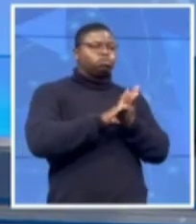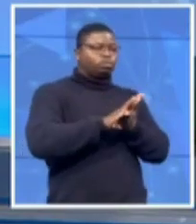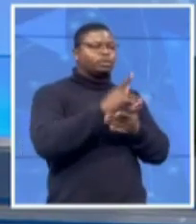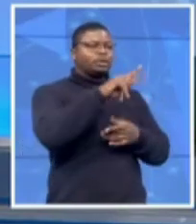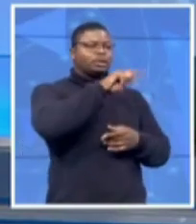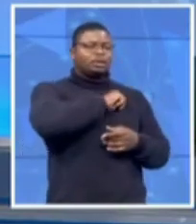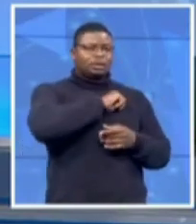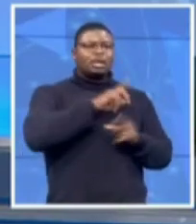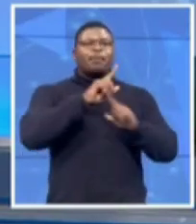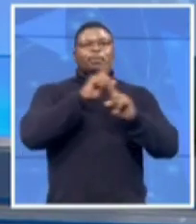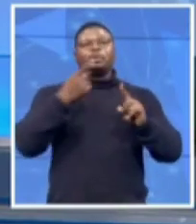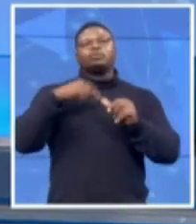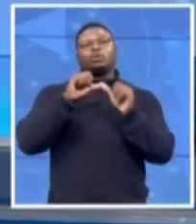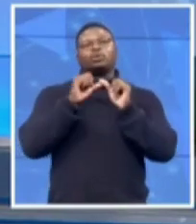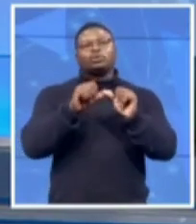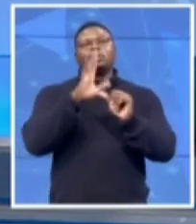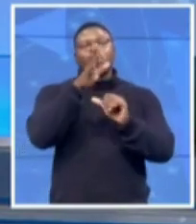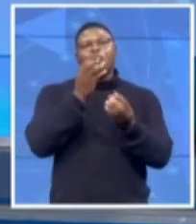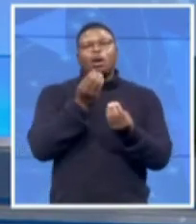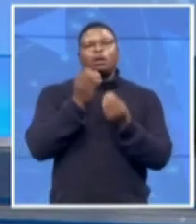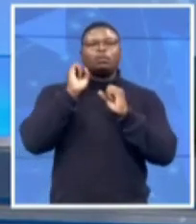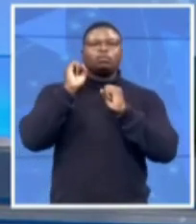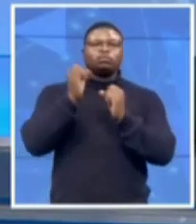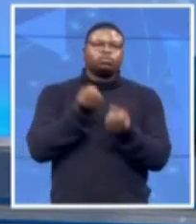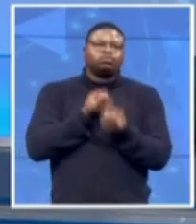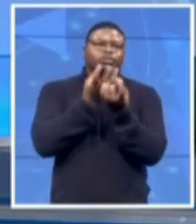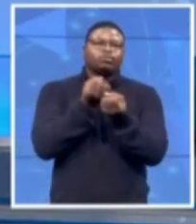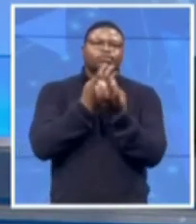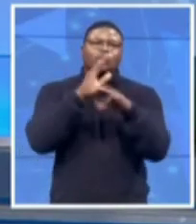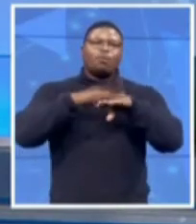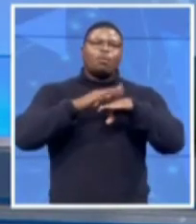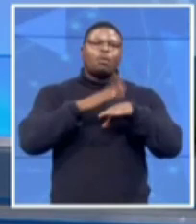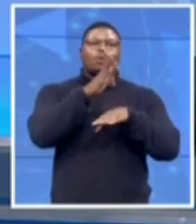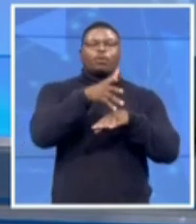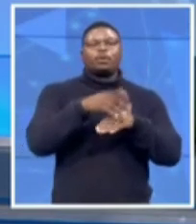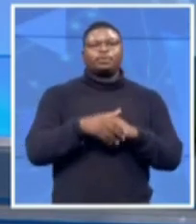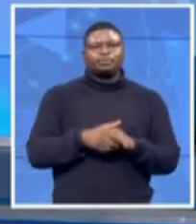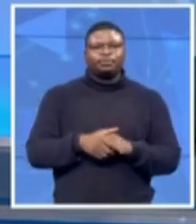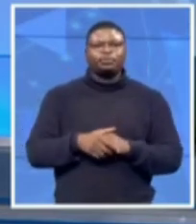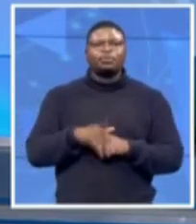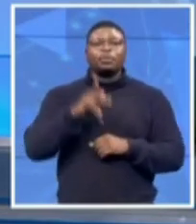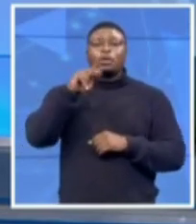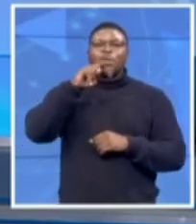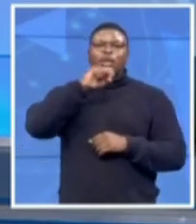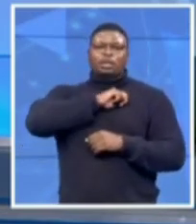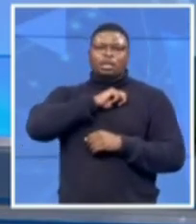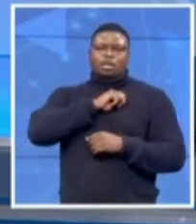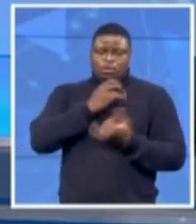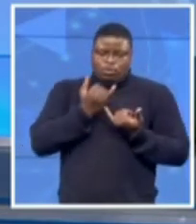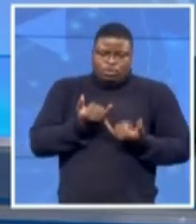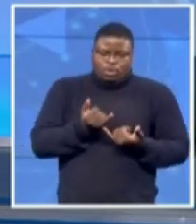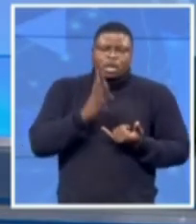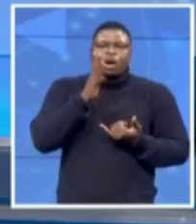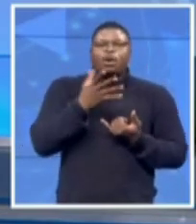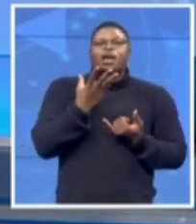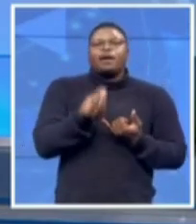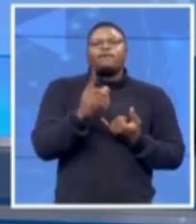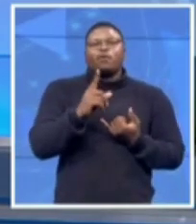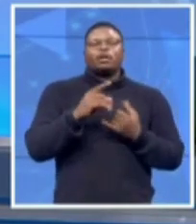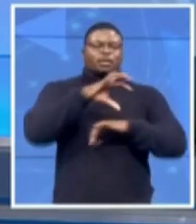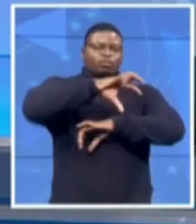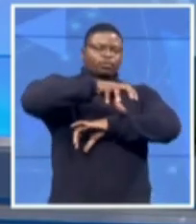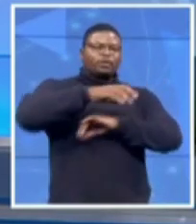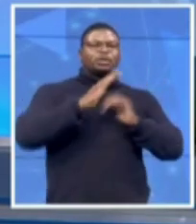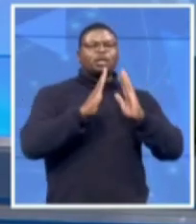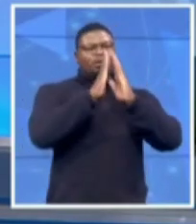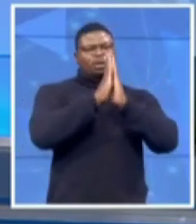The KwaZulu-Natal province is today expected to hold a Provincial Day of Prayer. This to mark respect for all victims who lost their lives